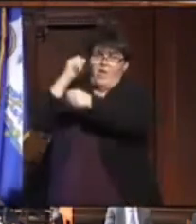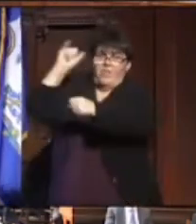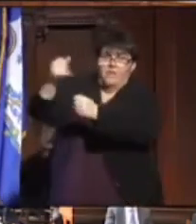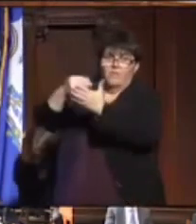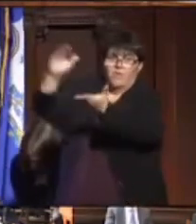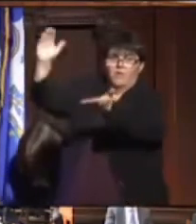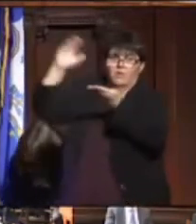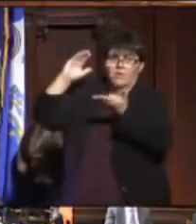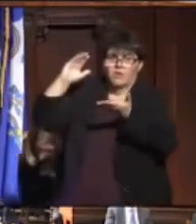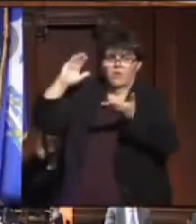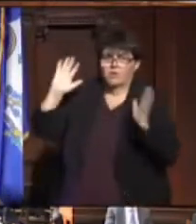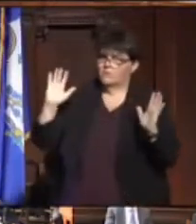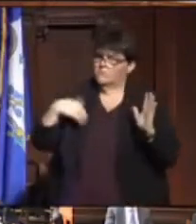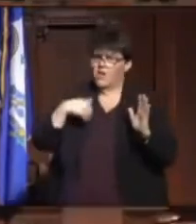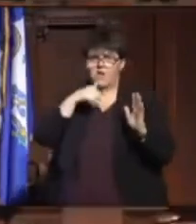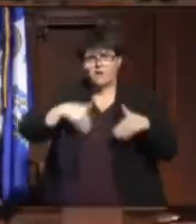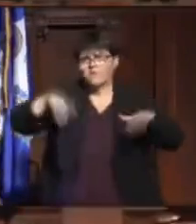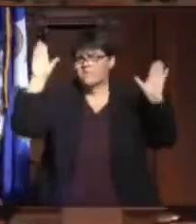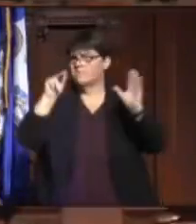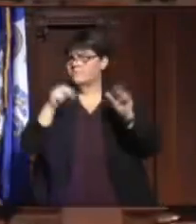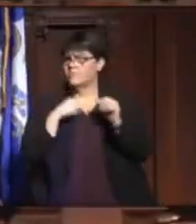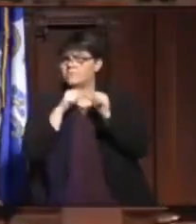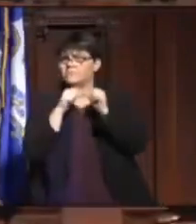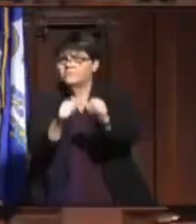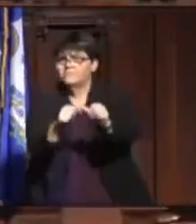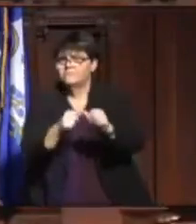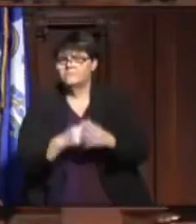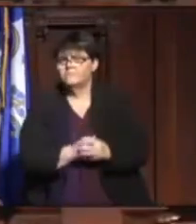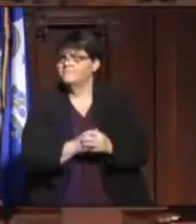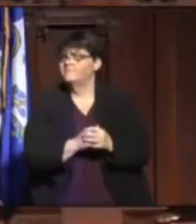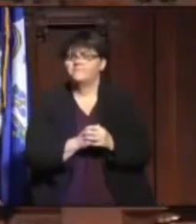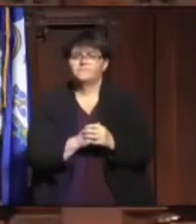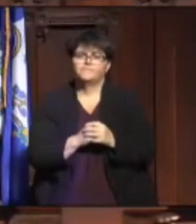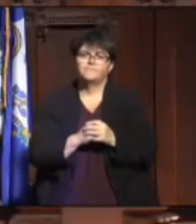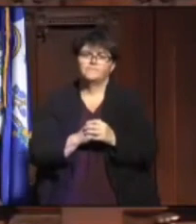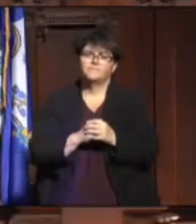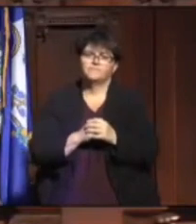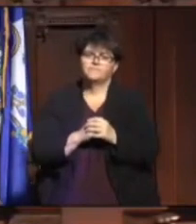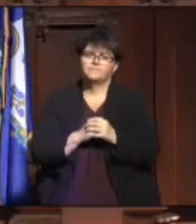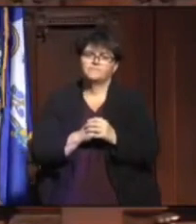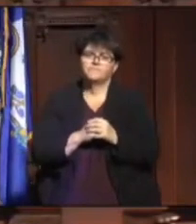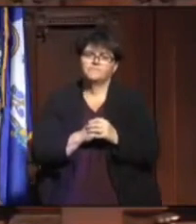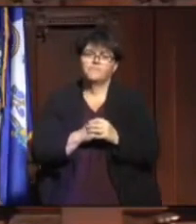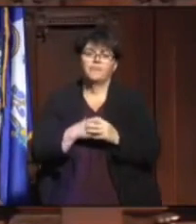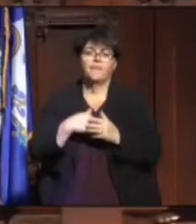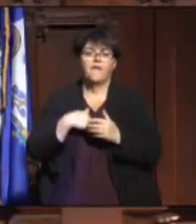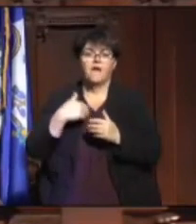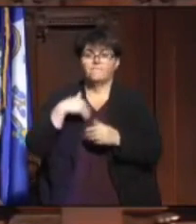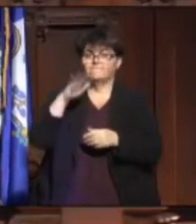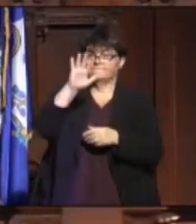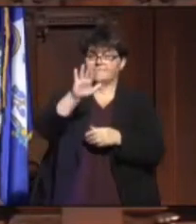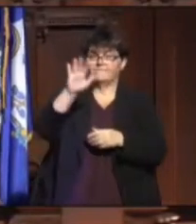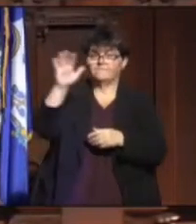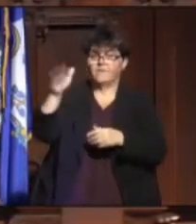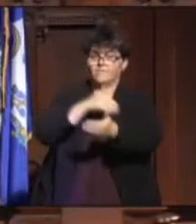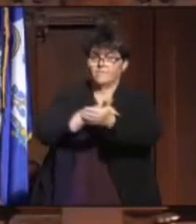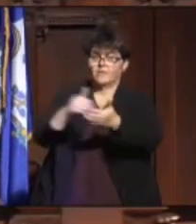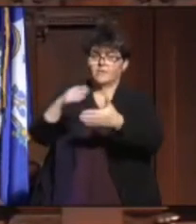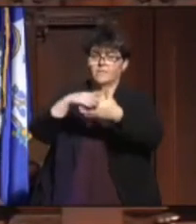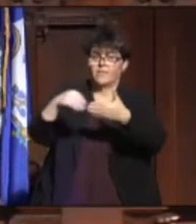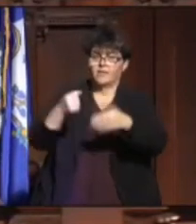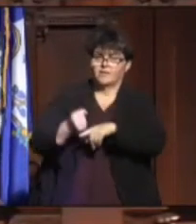Connecticut is also making a $55 million down payment on state electric vehicles and charging